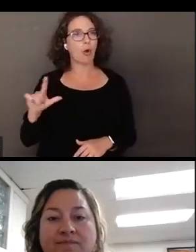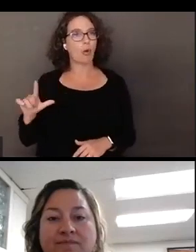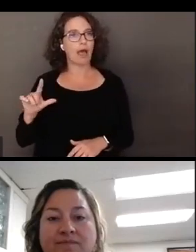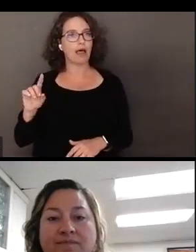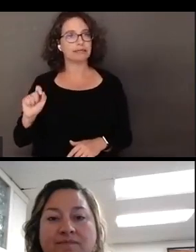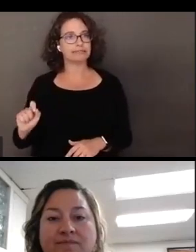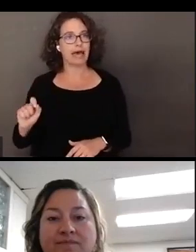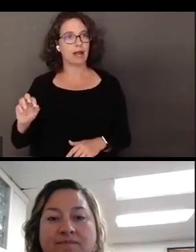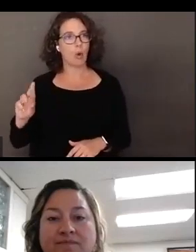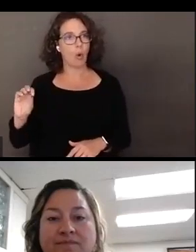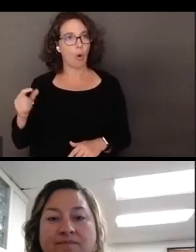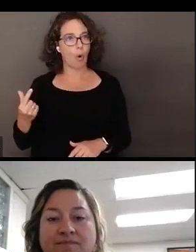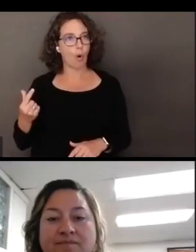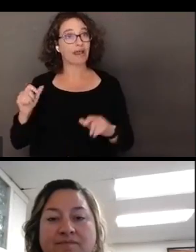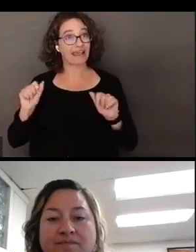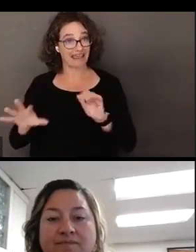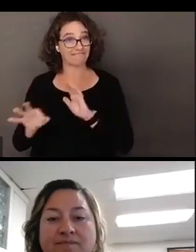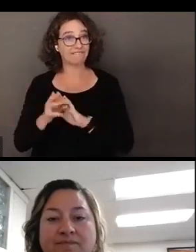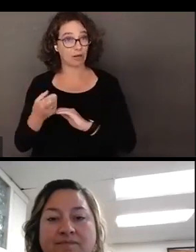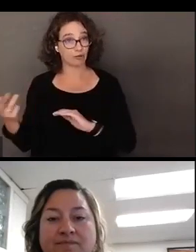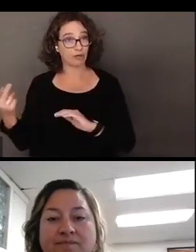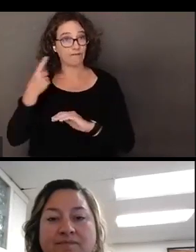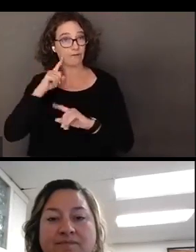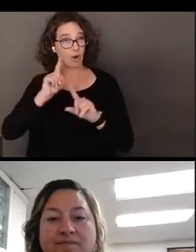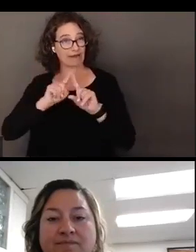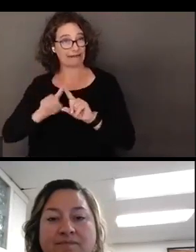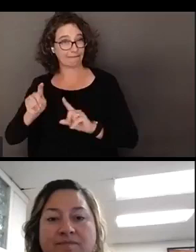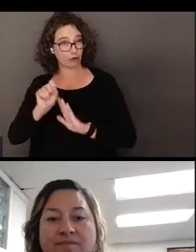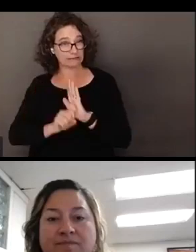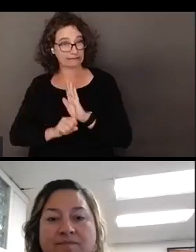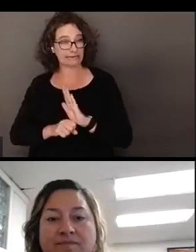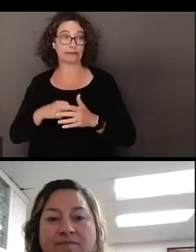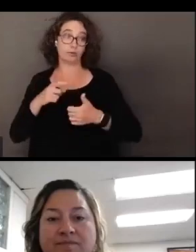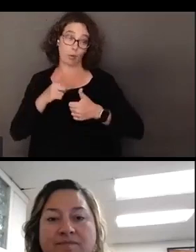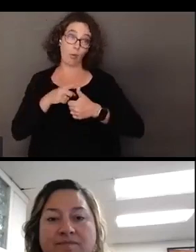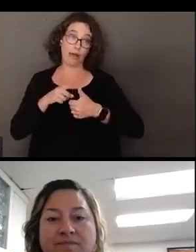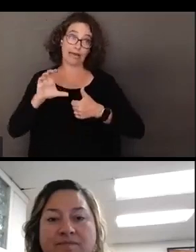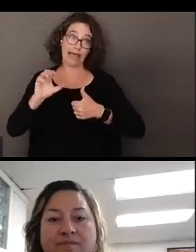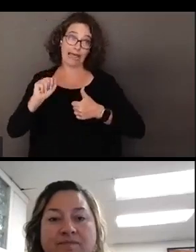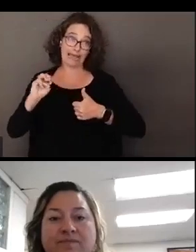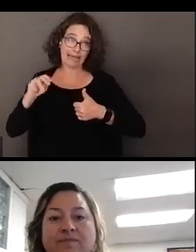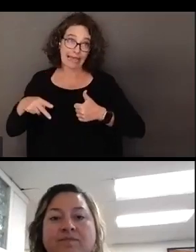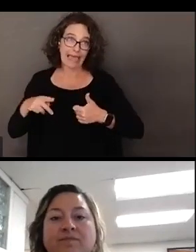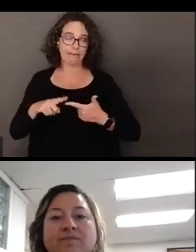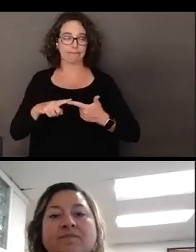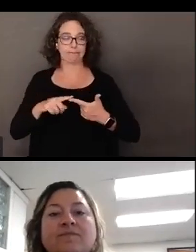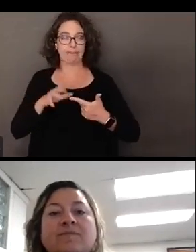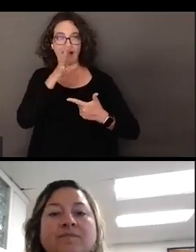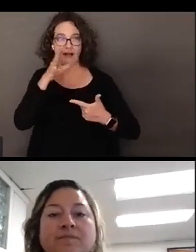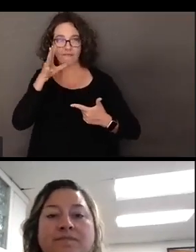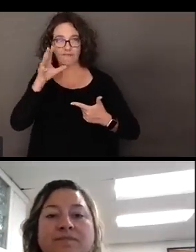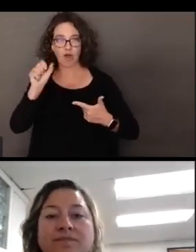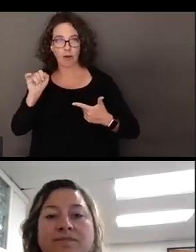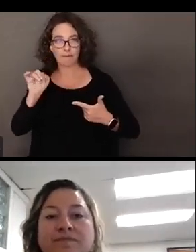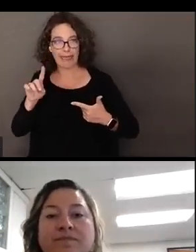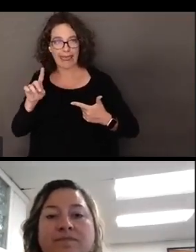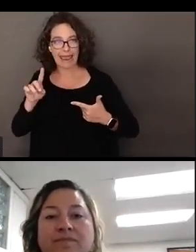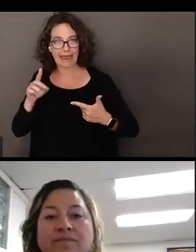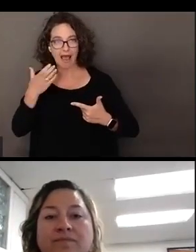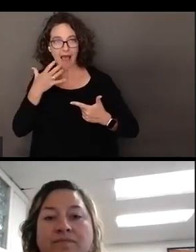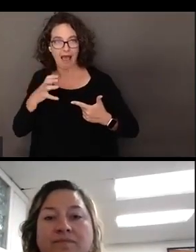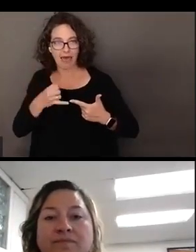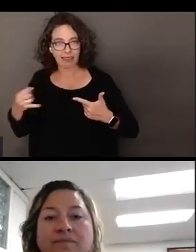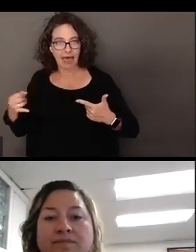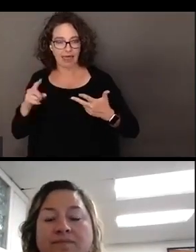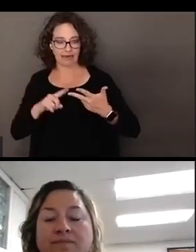different states, but one of those is CAMP. One of them is the Farm Aid Hotline, and one of them is a Farm Stress